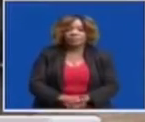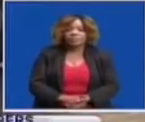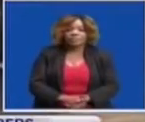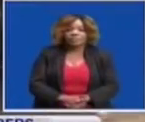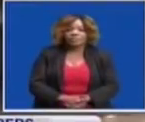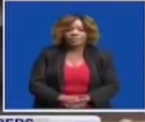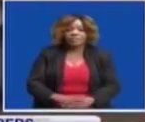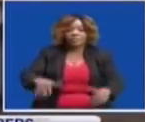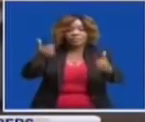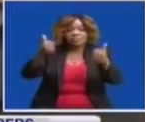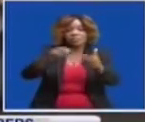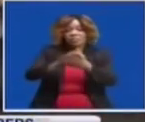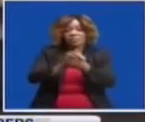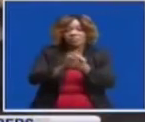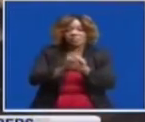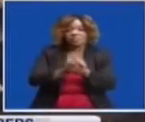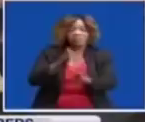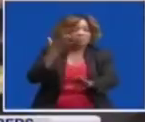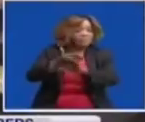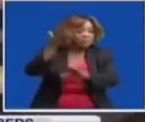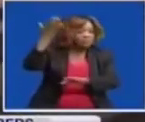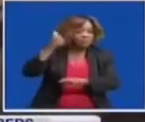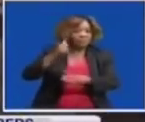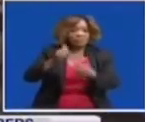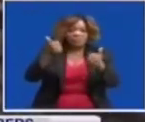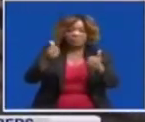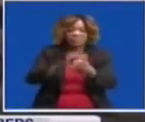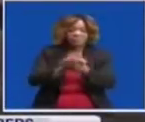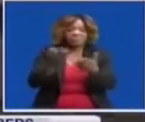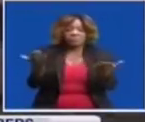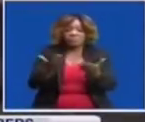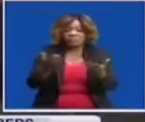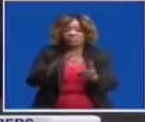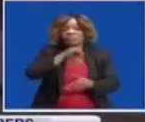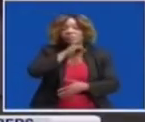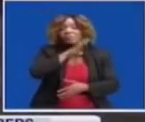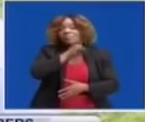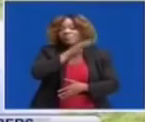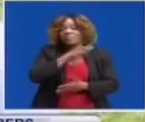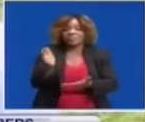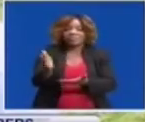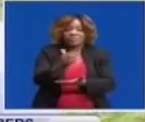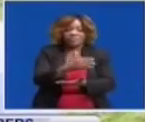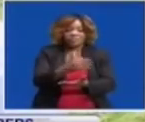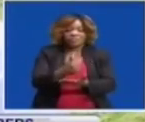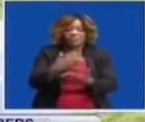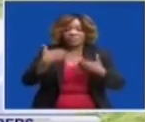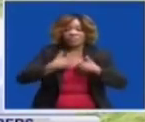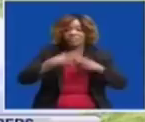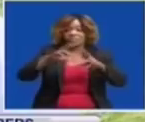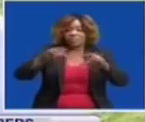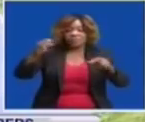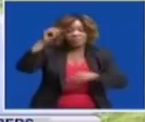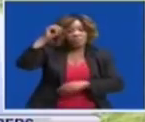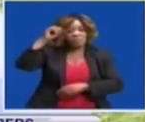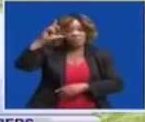there's good collaboration. Previously there was no collaboration because you know, in terms of garbage collection, the council alone, they've got no capacity. Me alone also have got